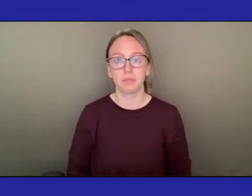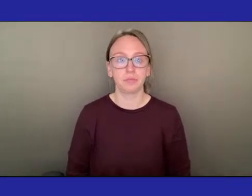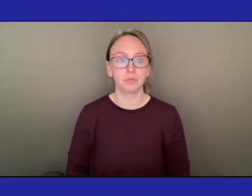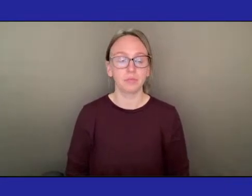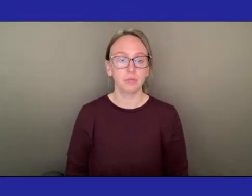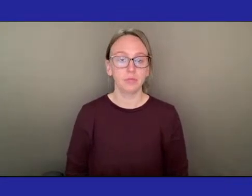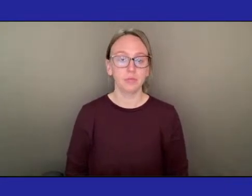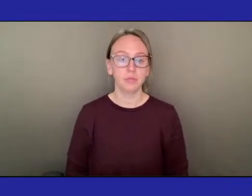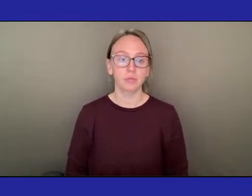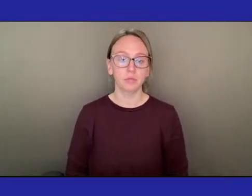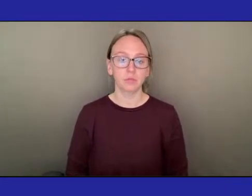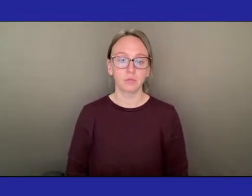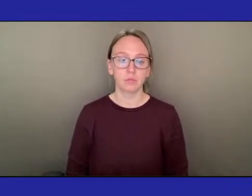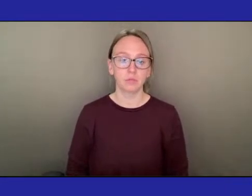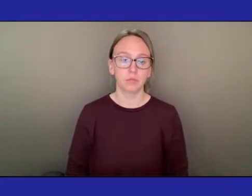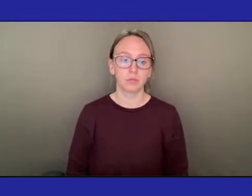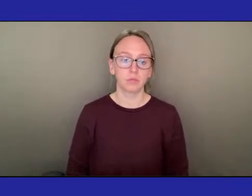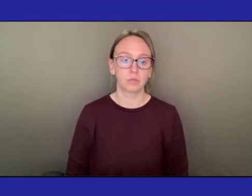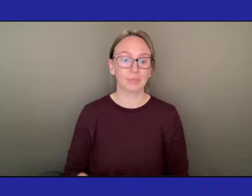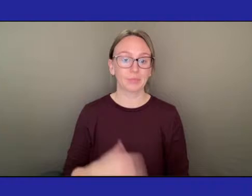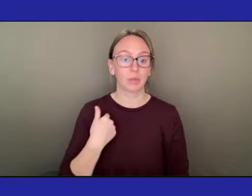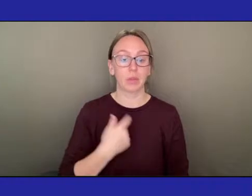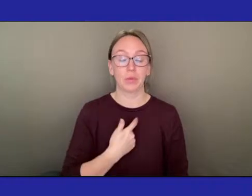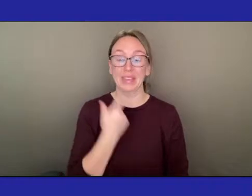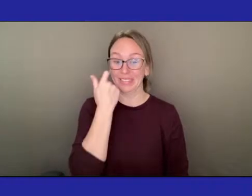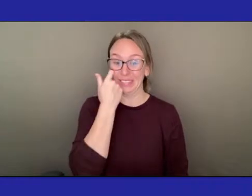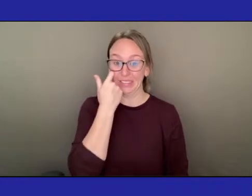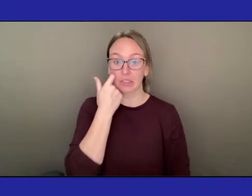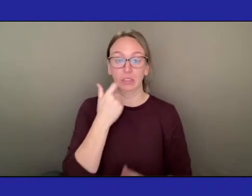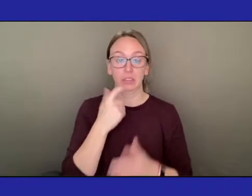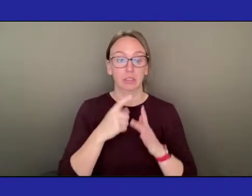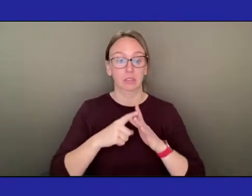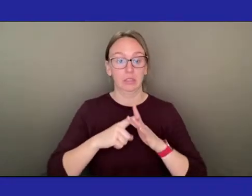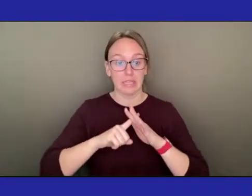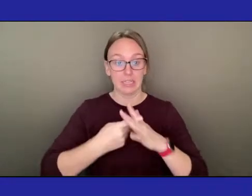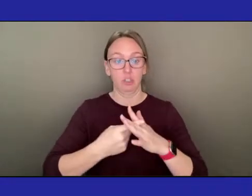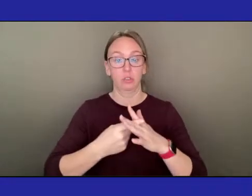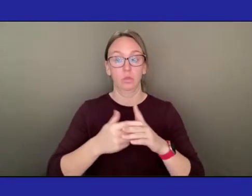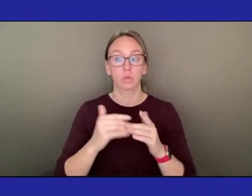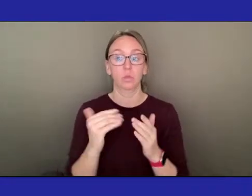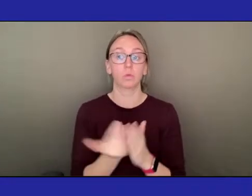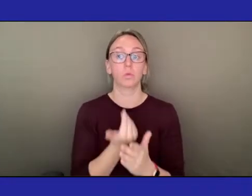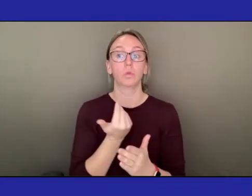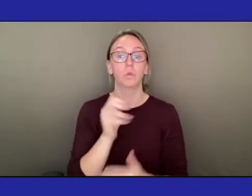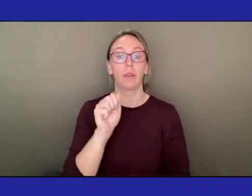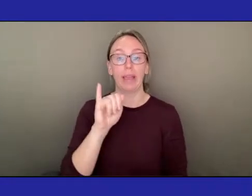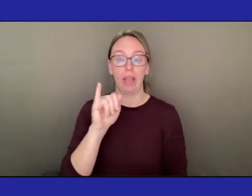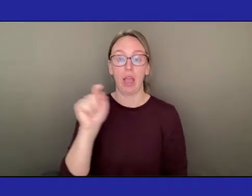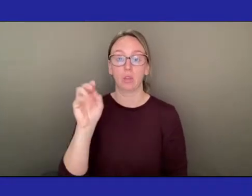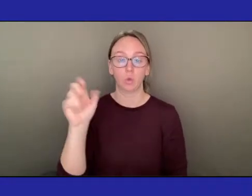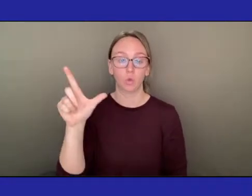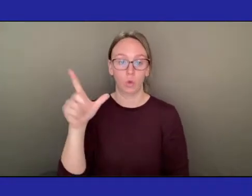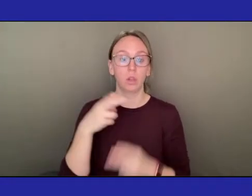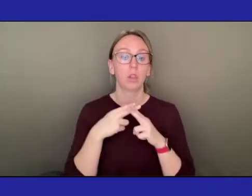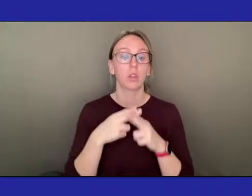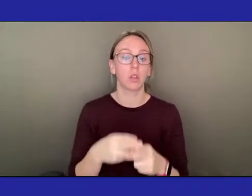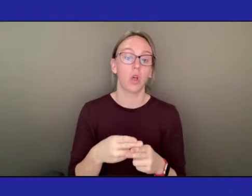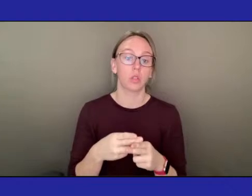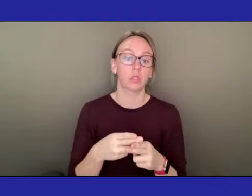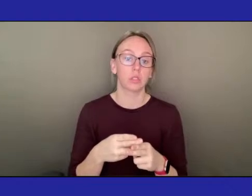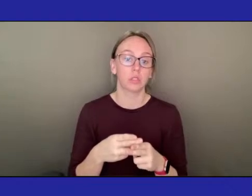And then we just introduced a new AI tool. It's called